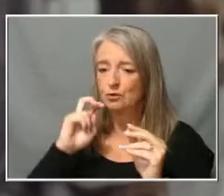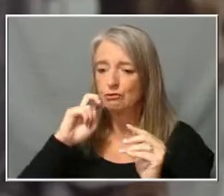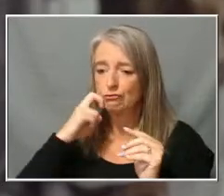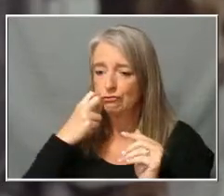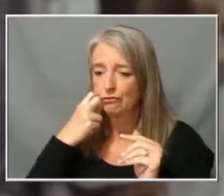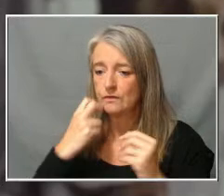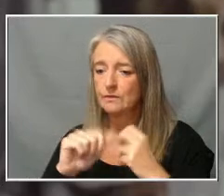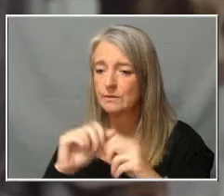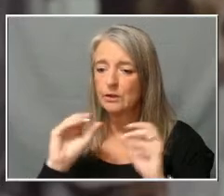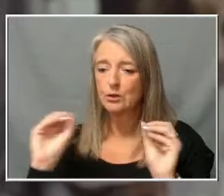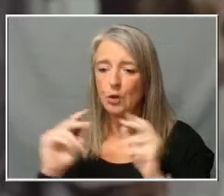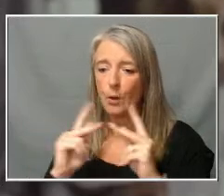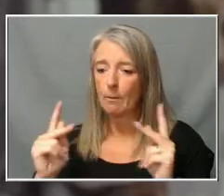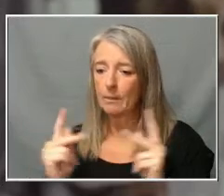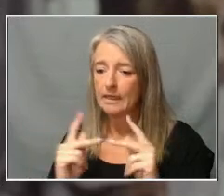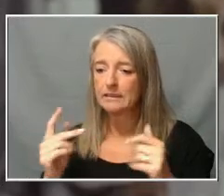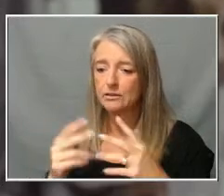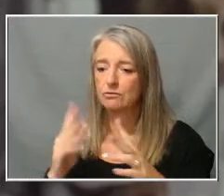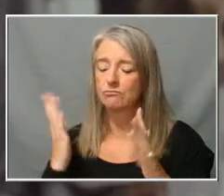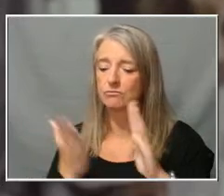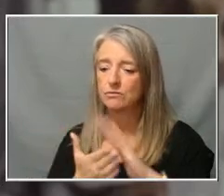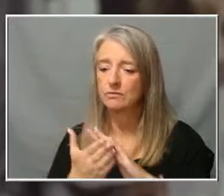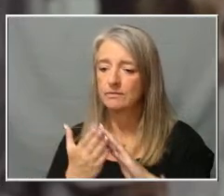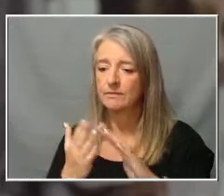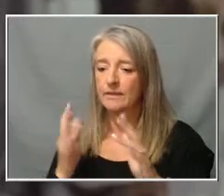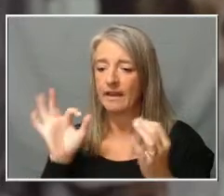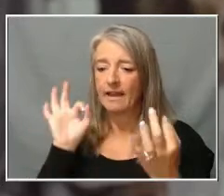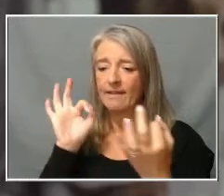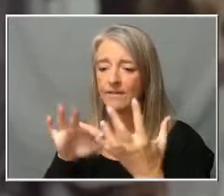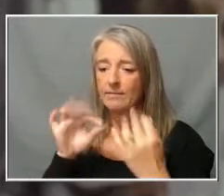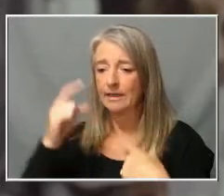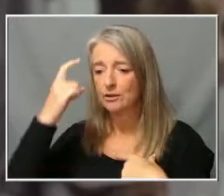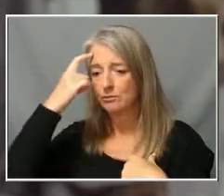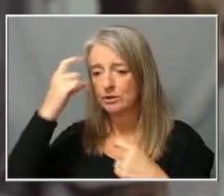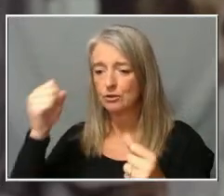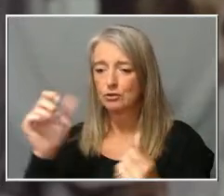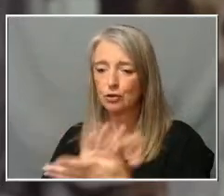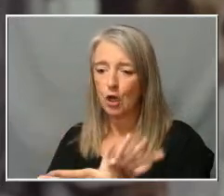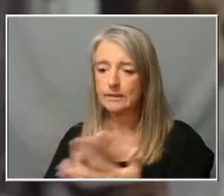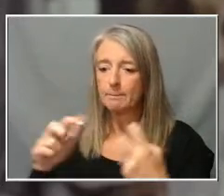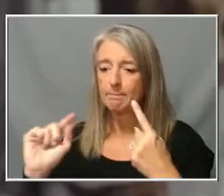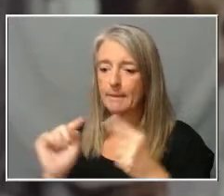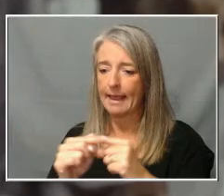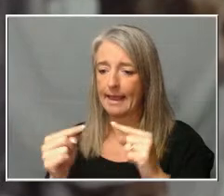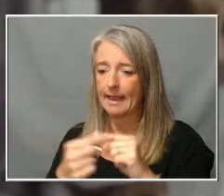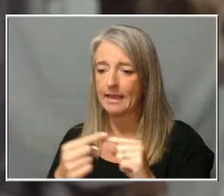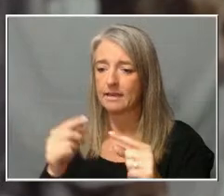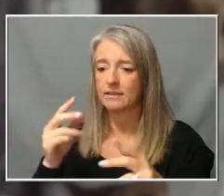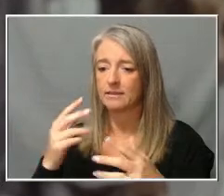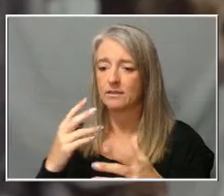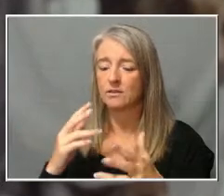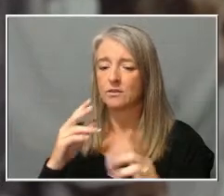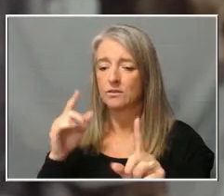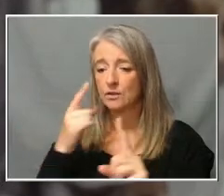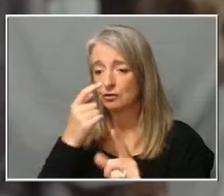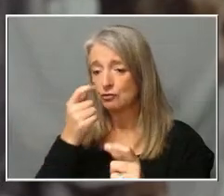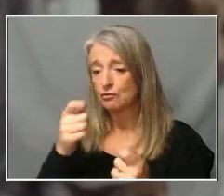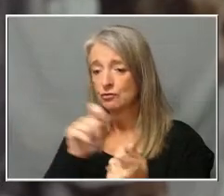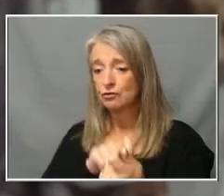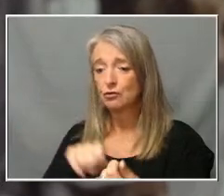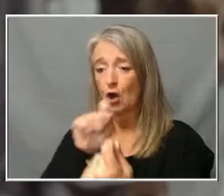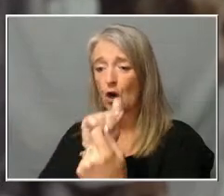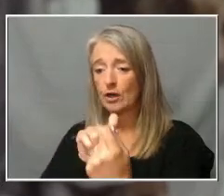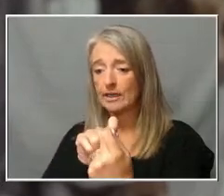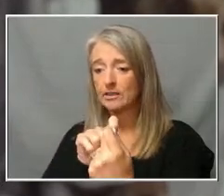have any place to go. And that is feedback to the brain, and that causes pain. With targeted muscle reinnervation, we could reroute